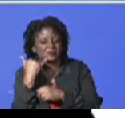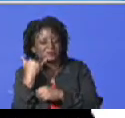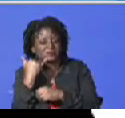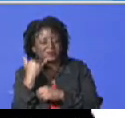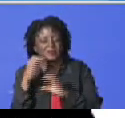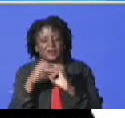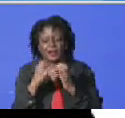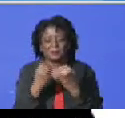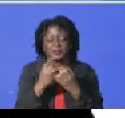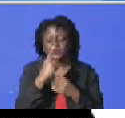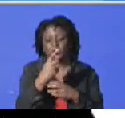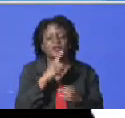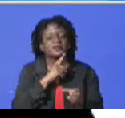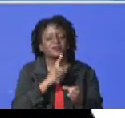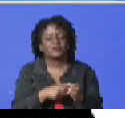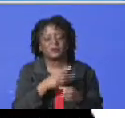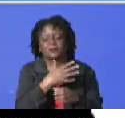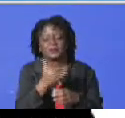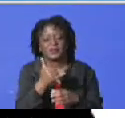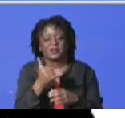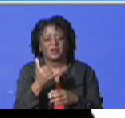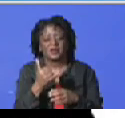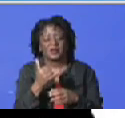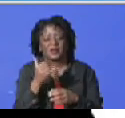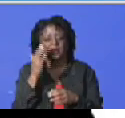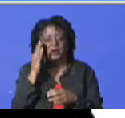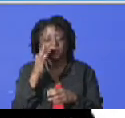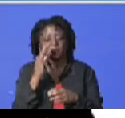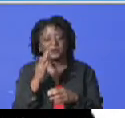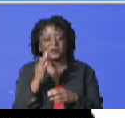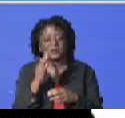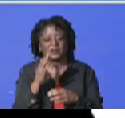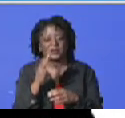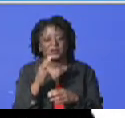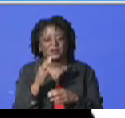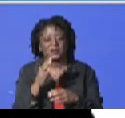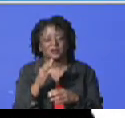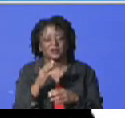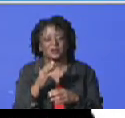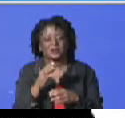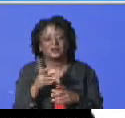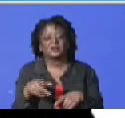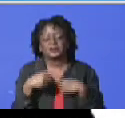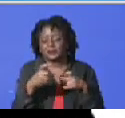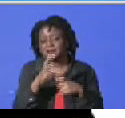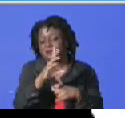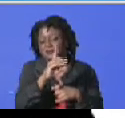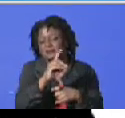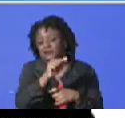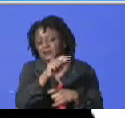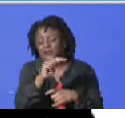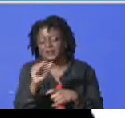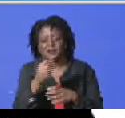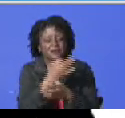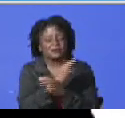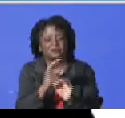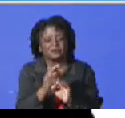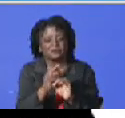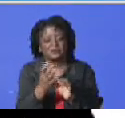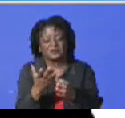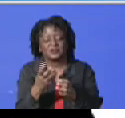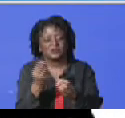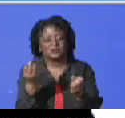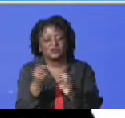already confirmed that they will zero rate the data for their clients so that it will be really no cost